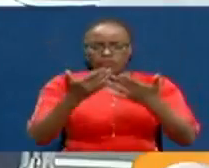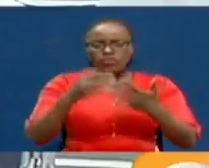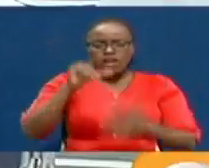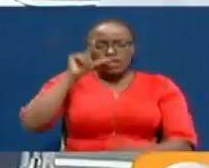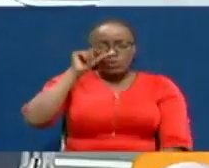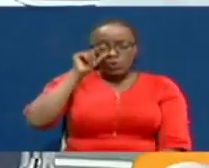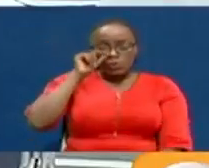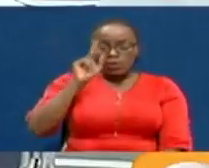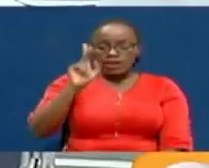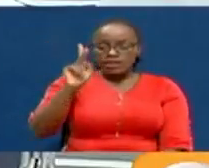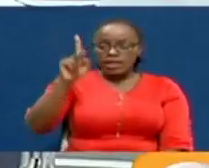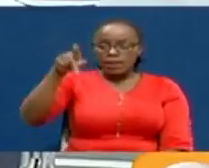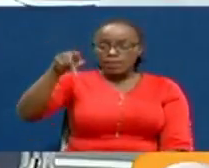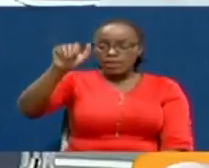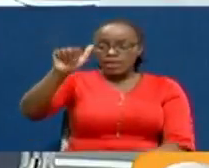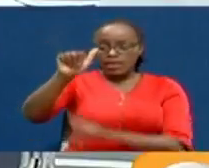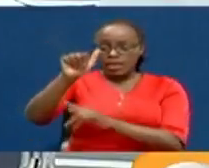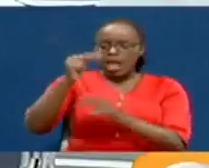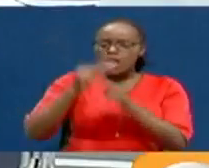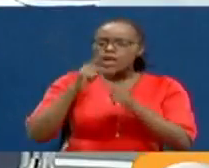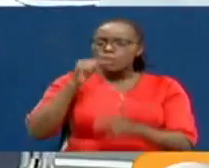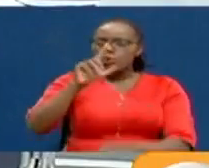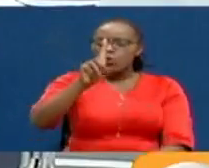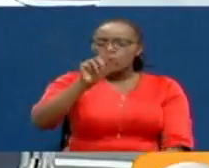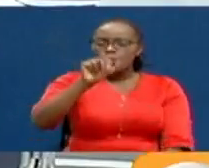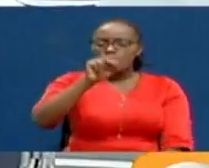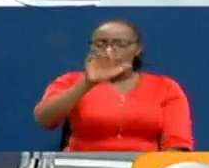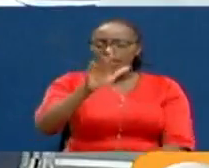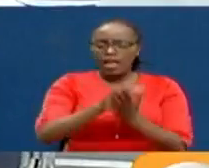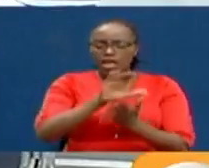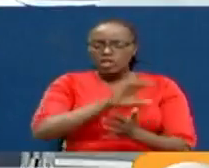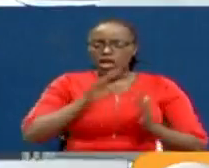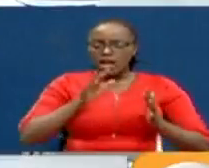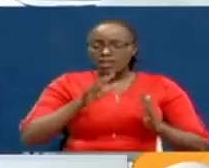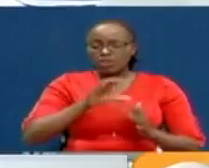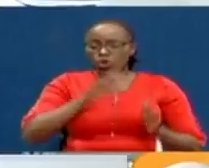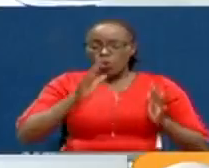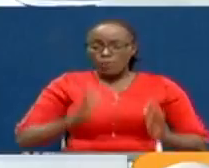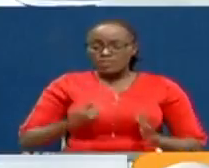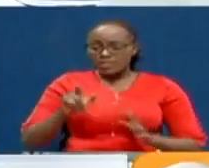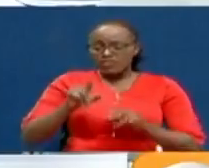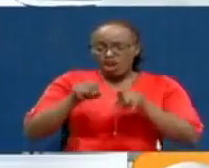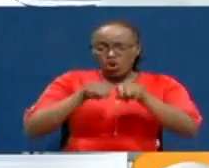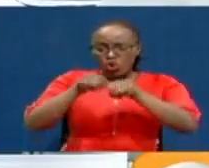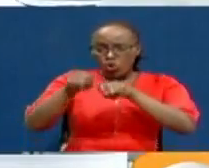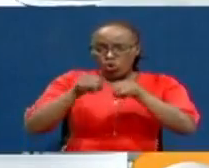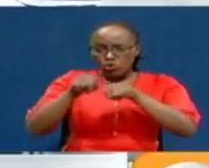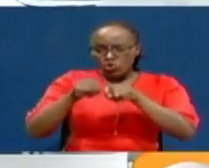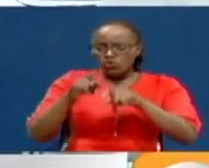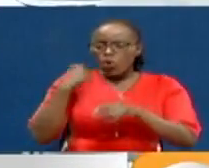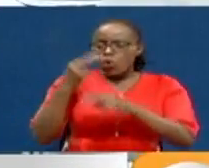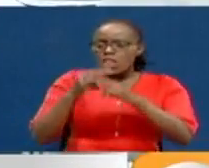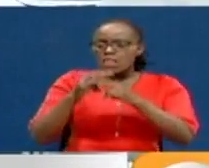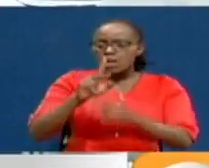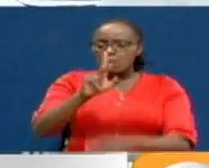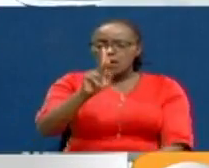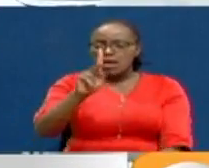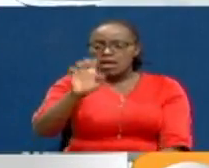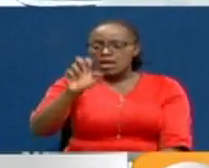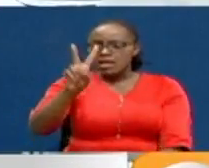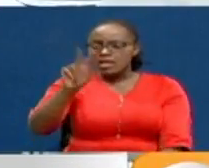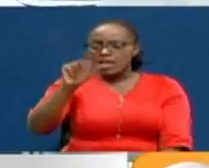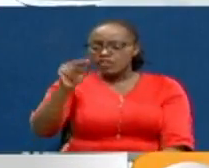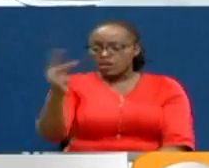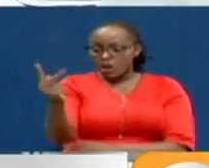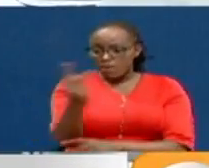Post, where the Kenya Ports Authority Managing Director Daniel Manduku and KRA's Commissioner for Customs and Border Control Kevin Safari are tomorrow expected to be